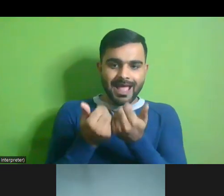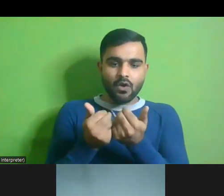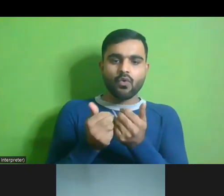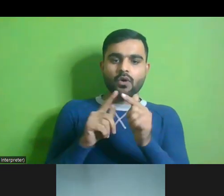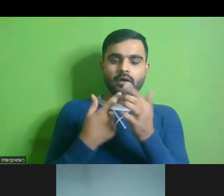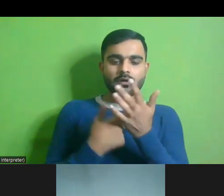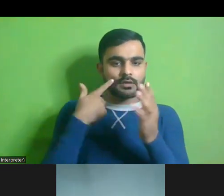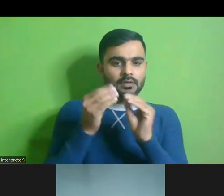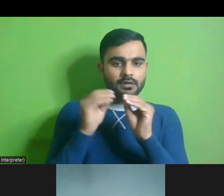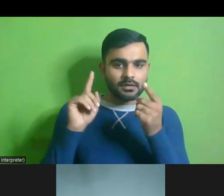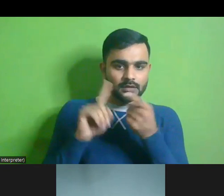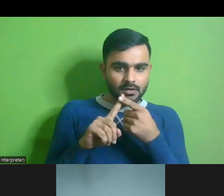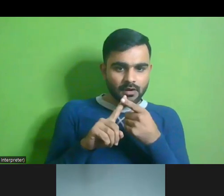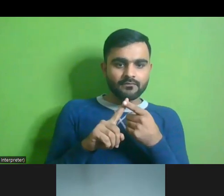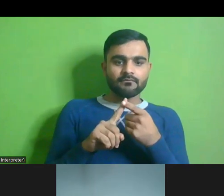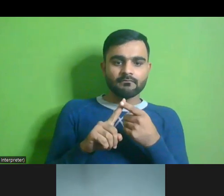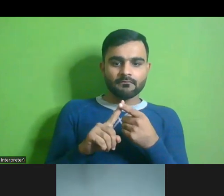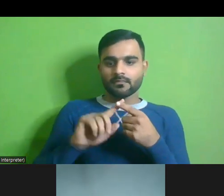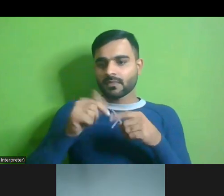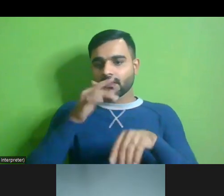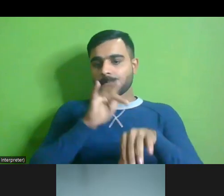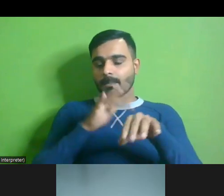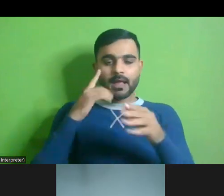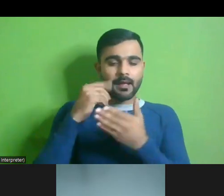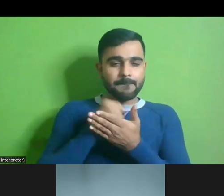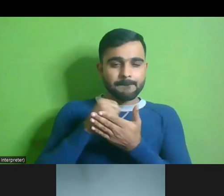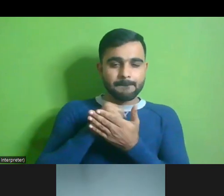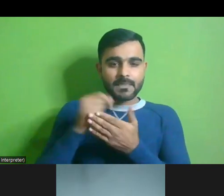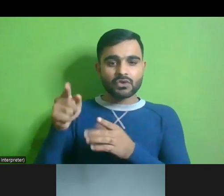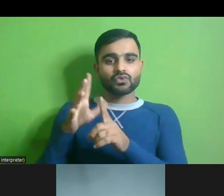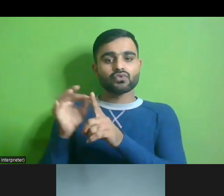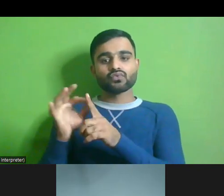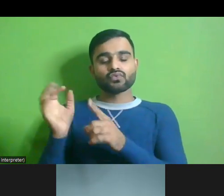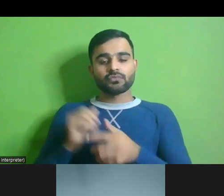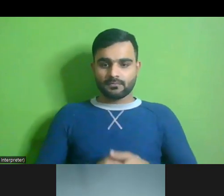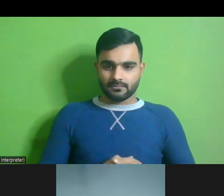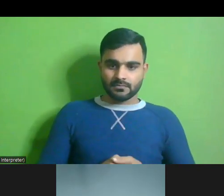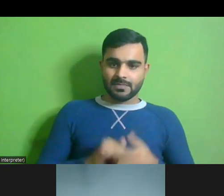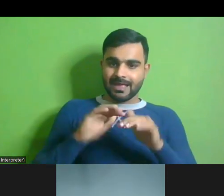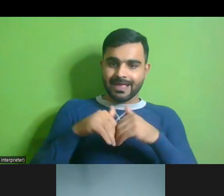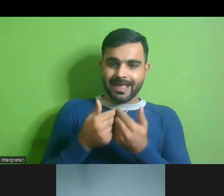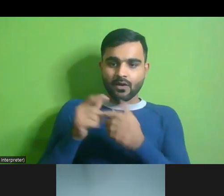tribes, the untouchability practices were there?